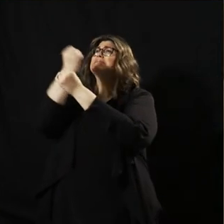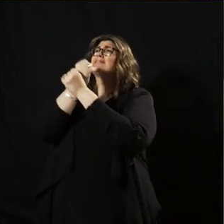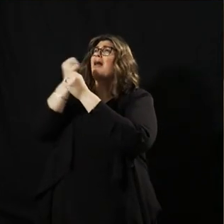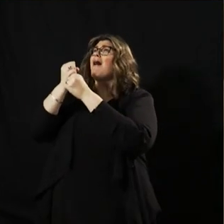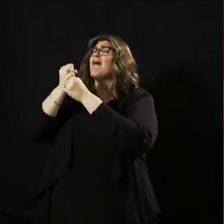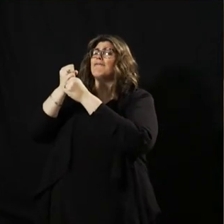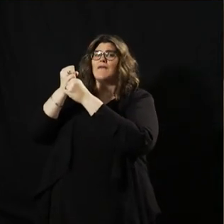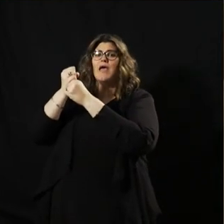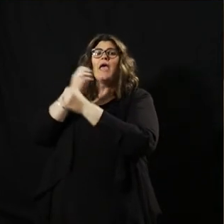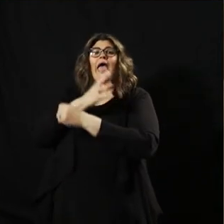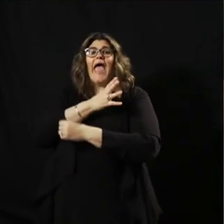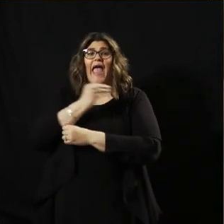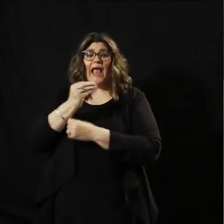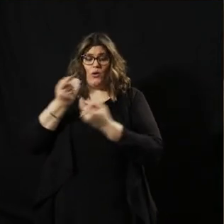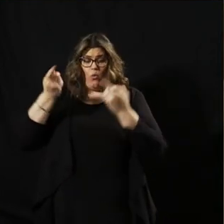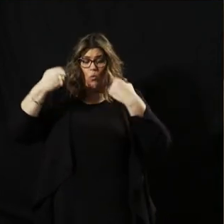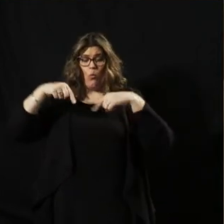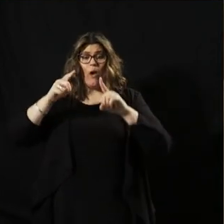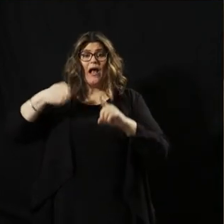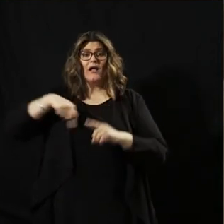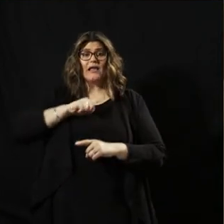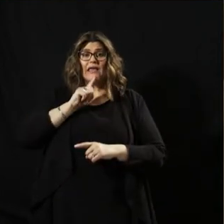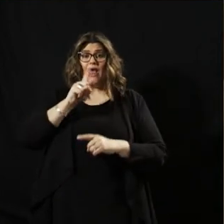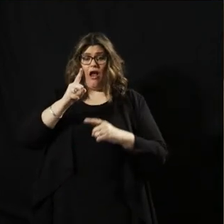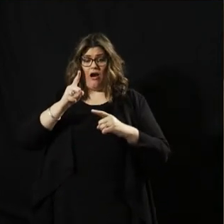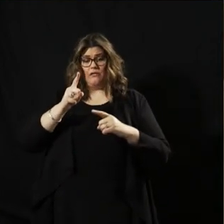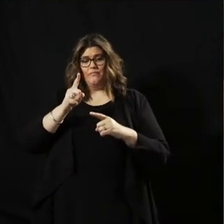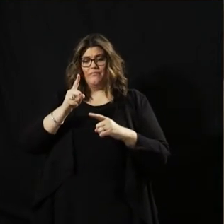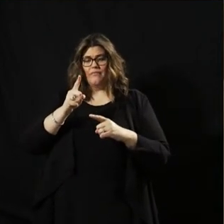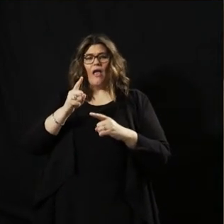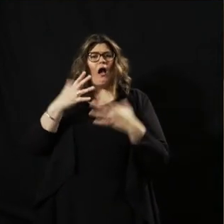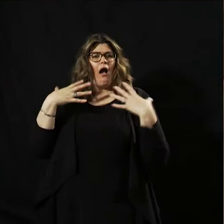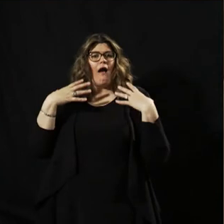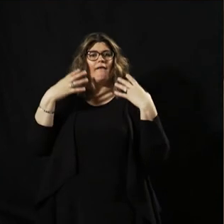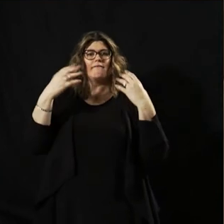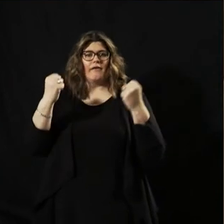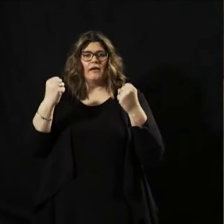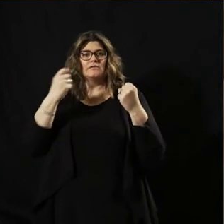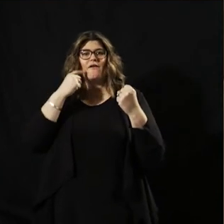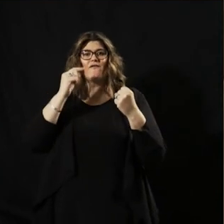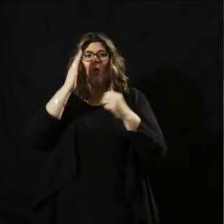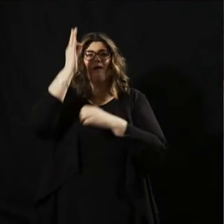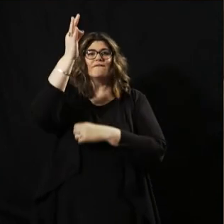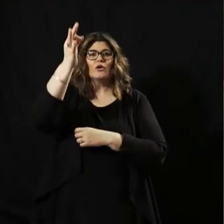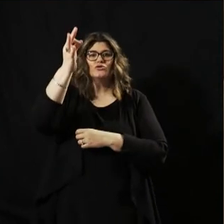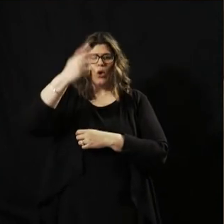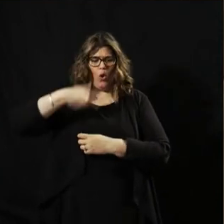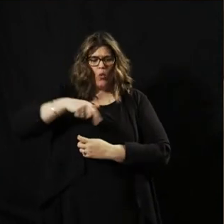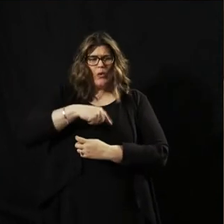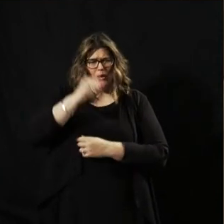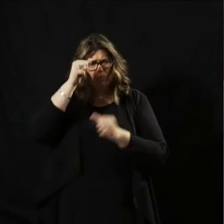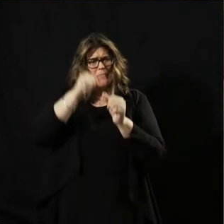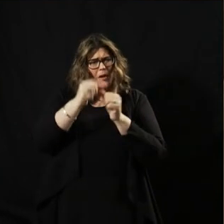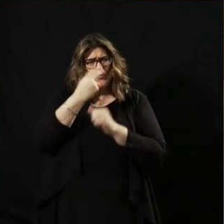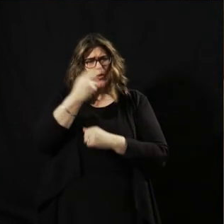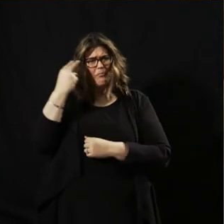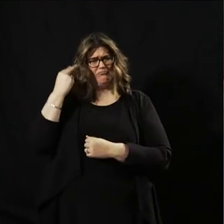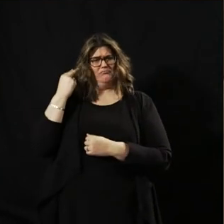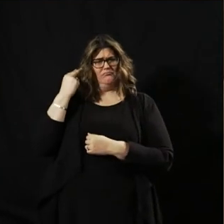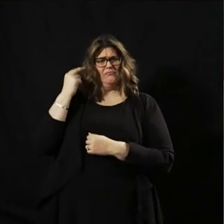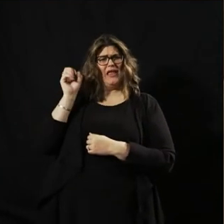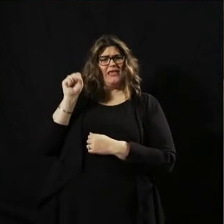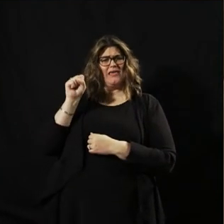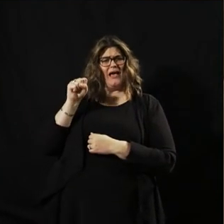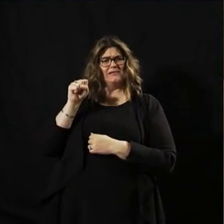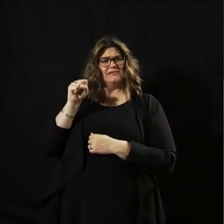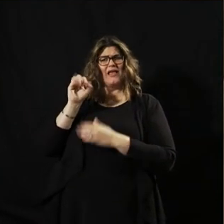While we are sent by Christ with confidence into the future, we do so mindful of the past that also